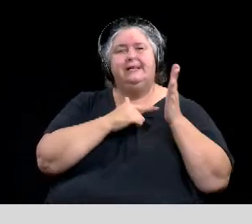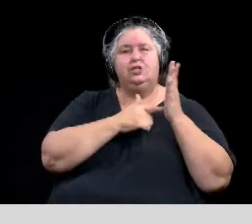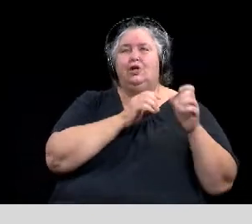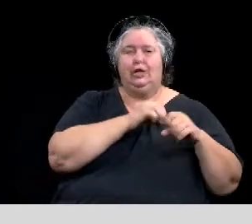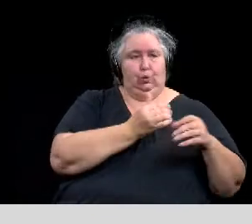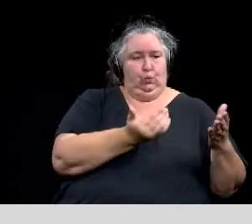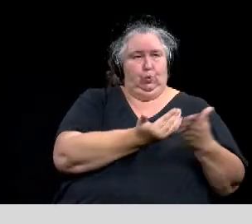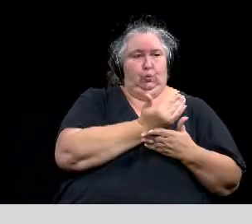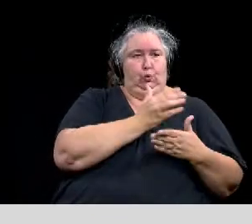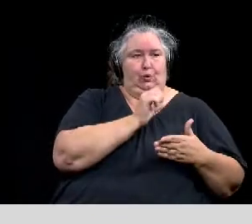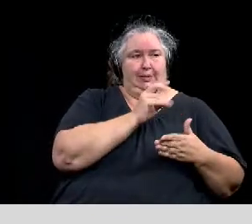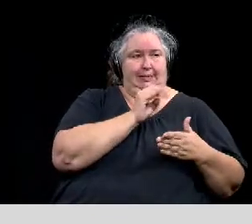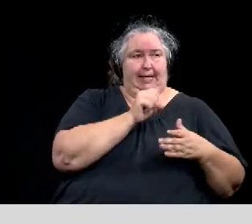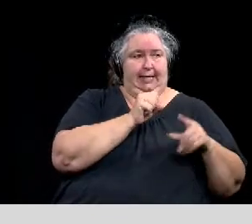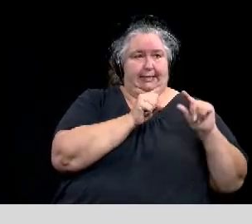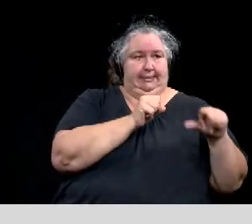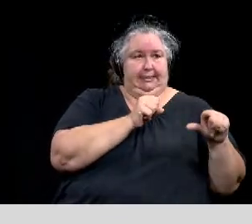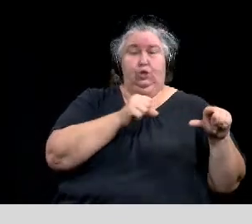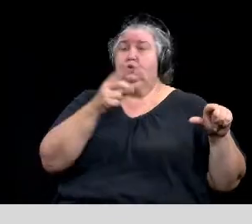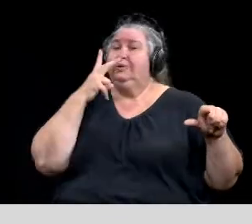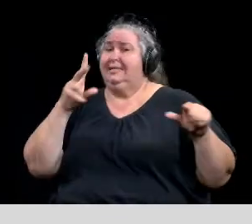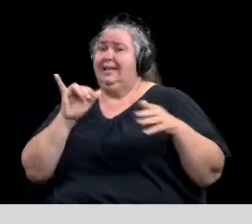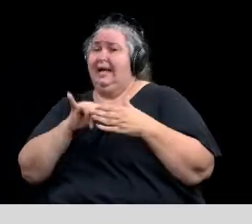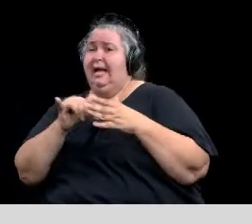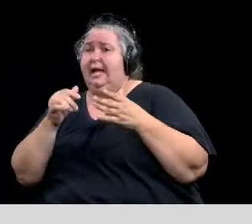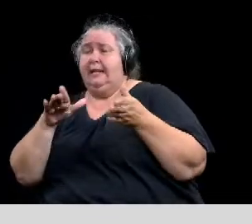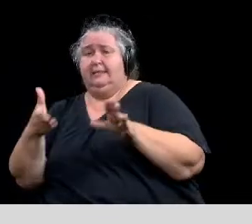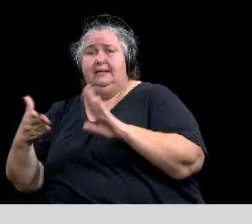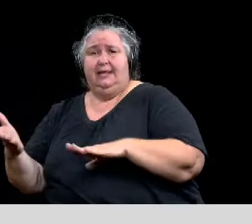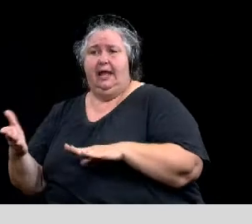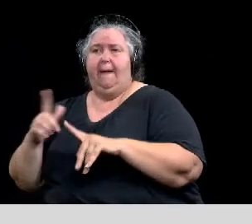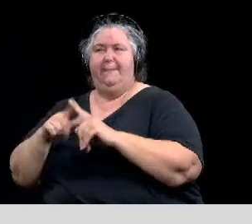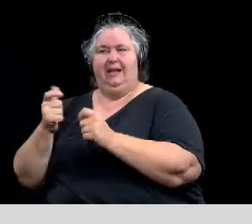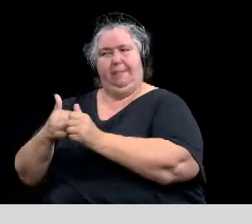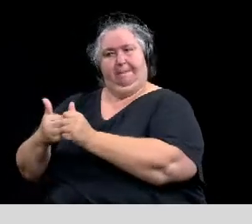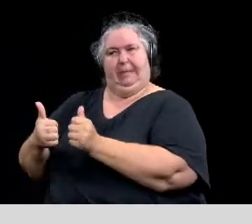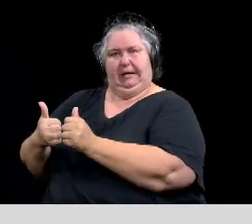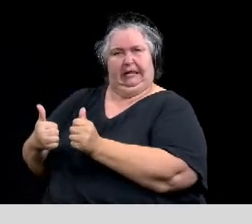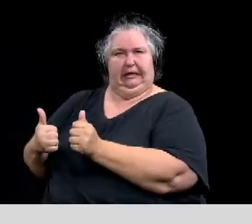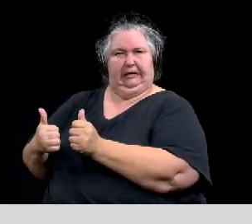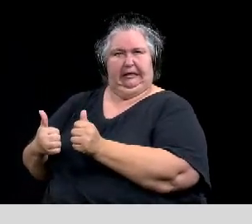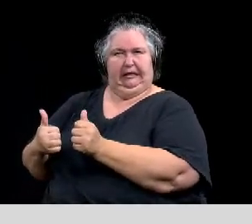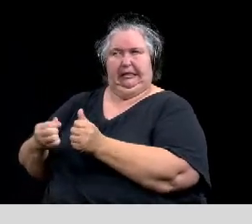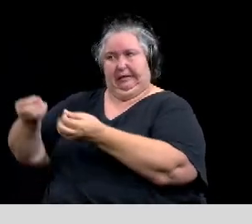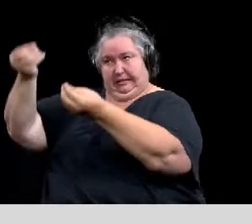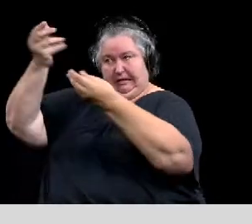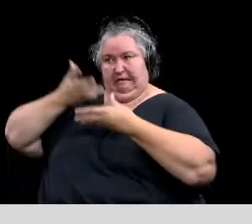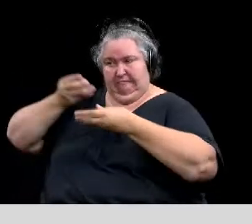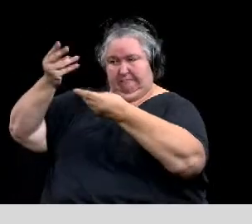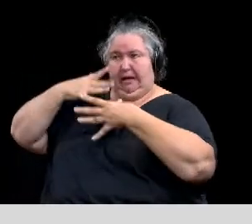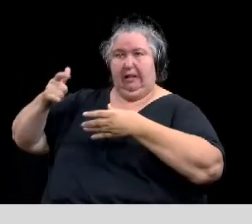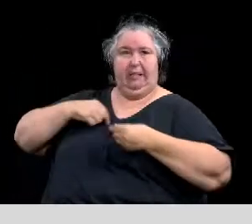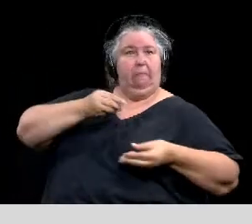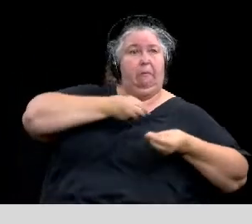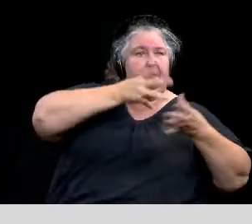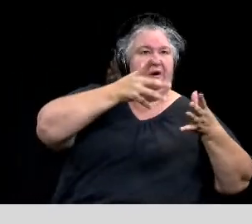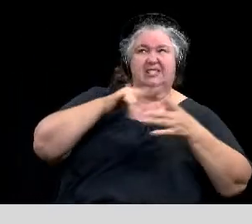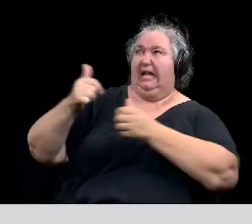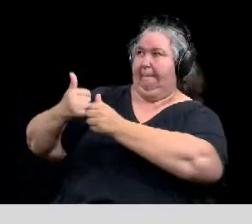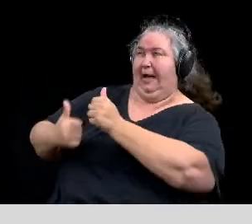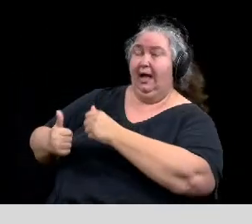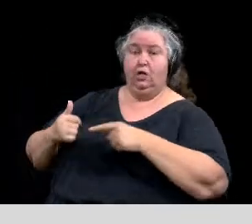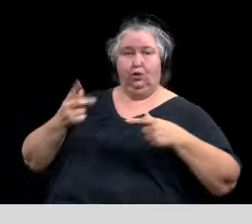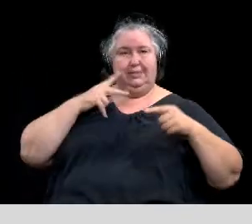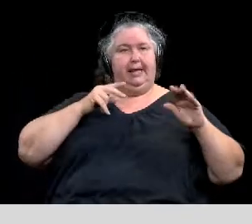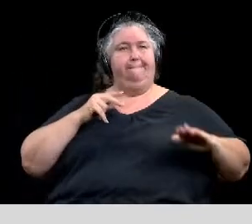you see in fatalities with a little bit of lag time. So here you see a spike